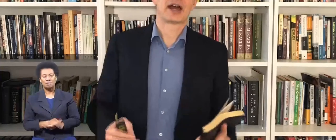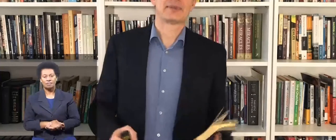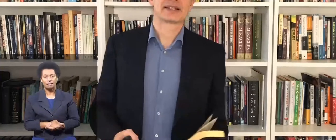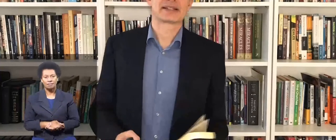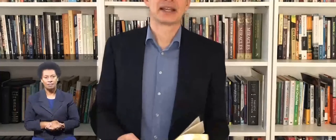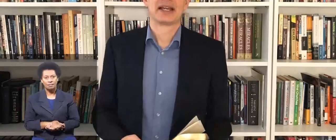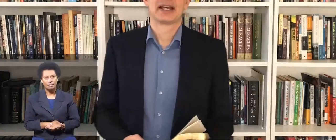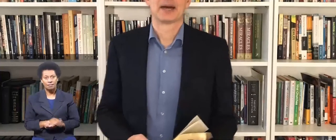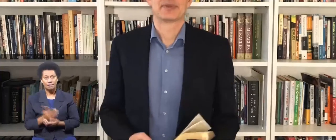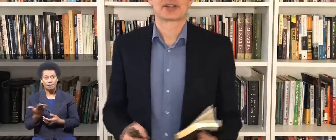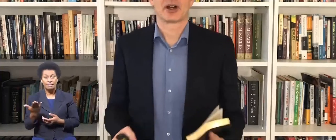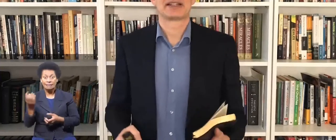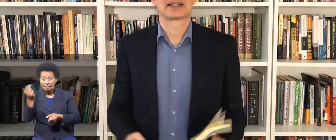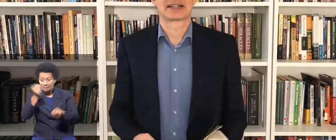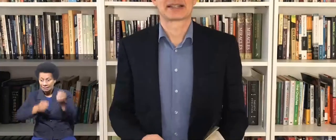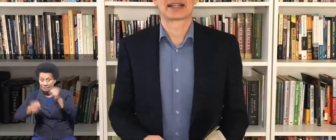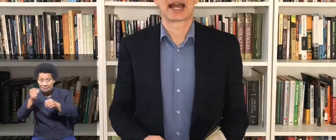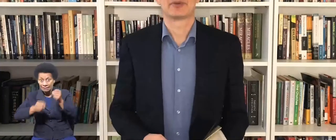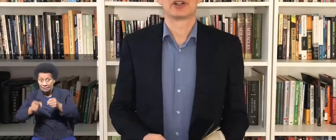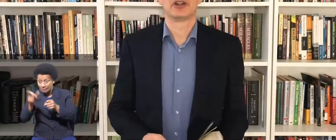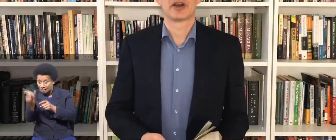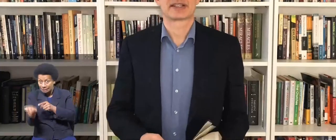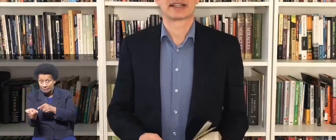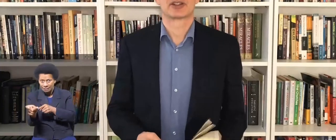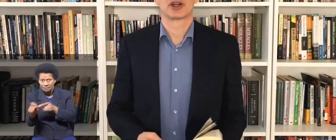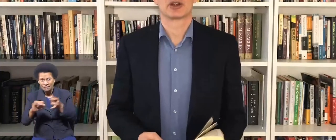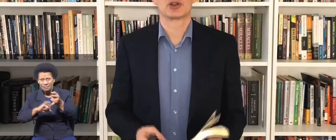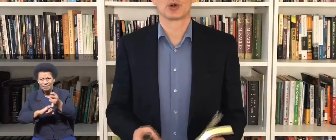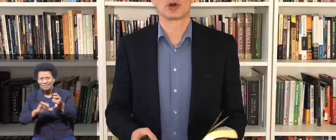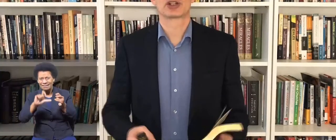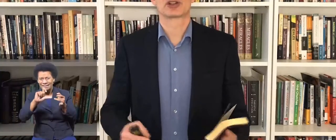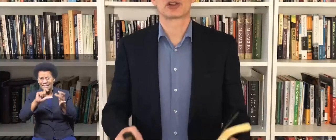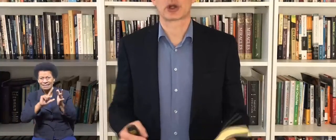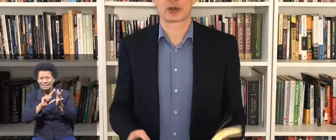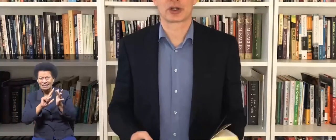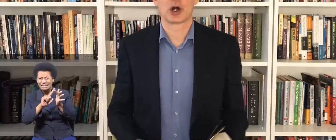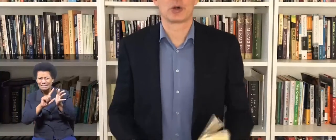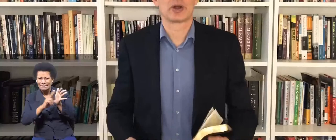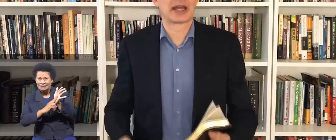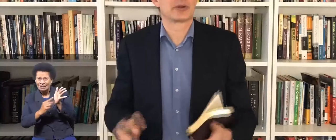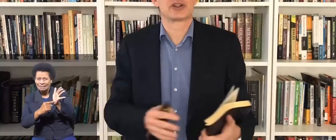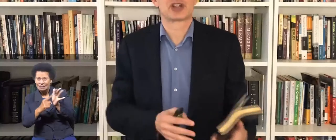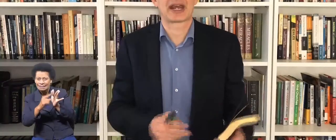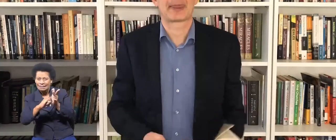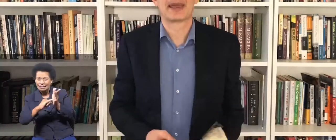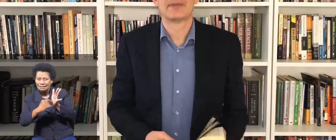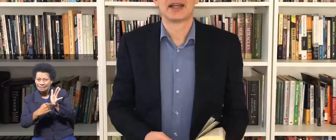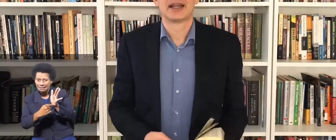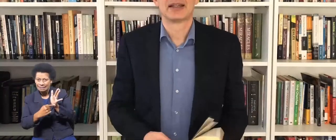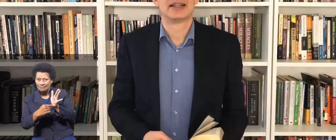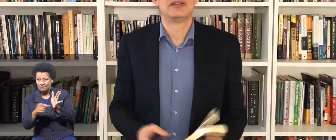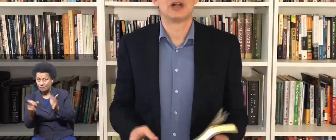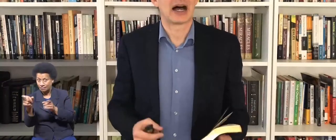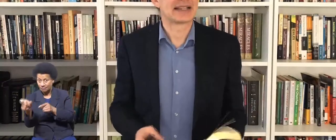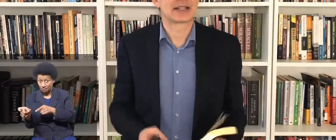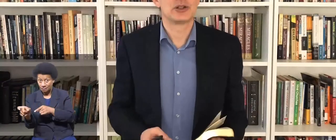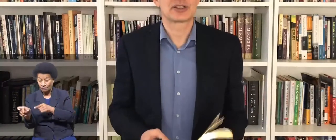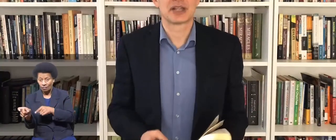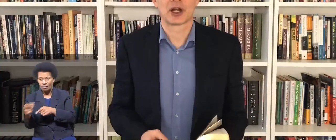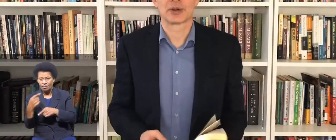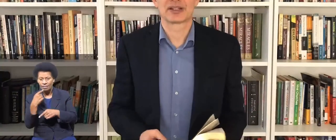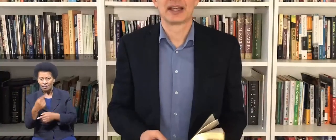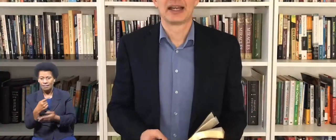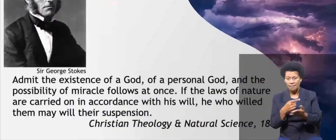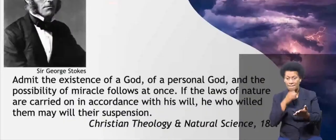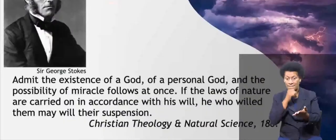very famous scientist at Cambridge University, Sir George Stokes, who held the chair that Isaac